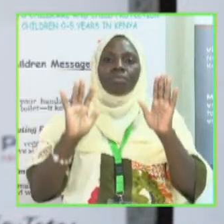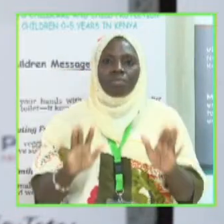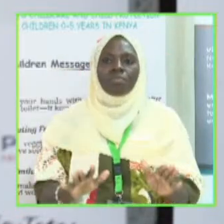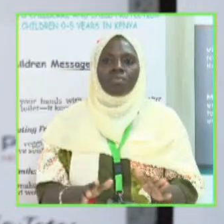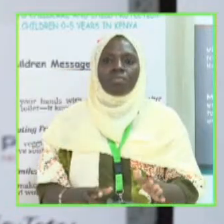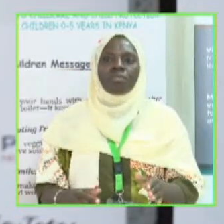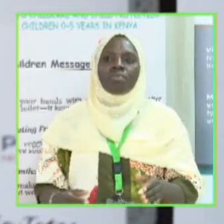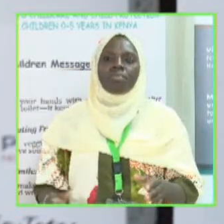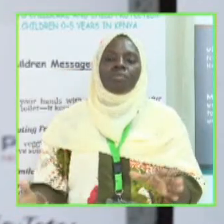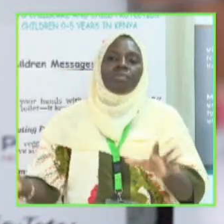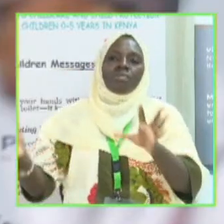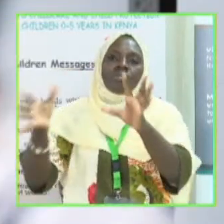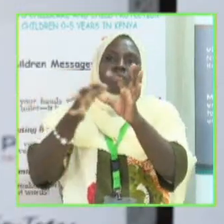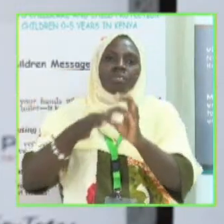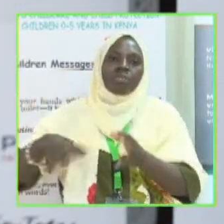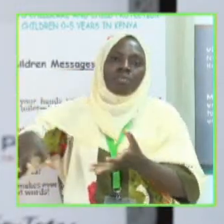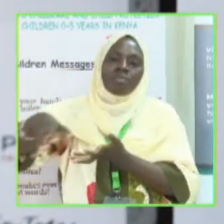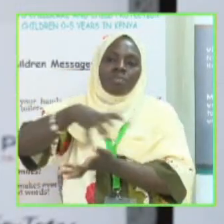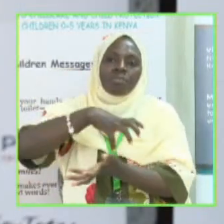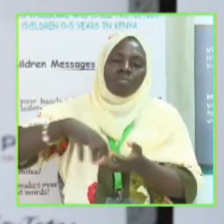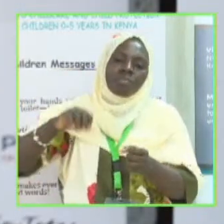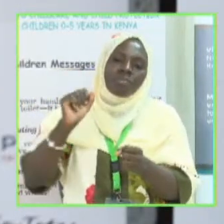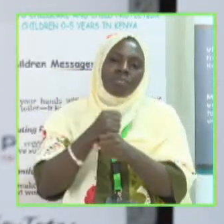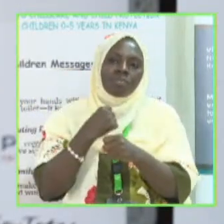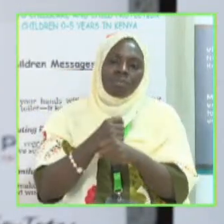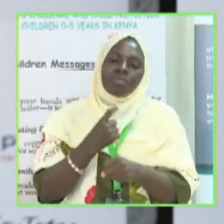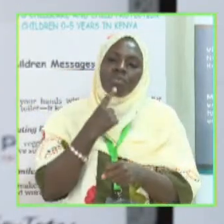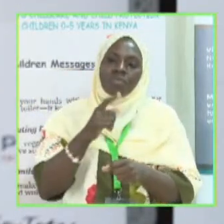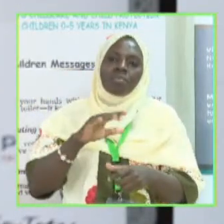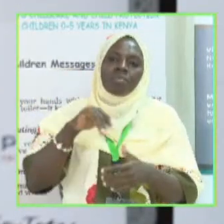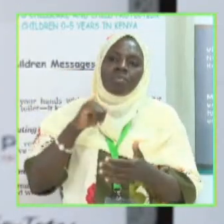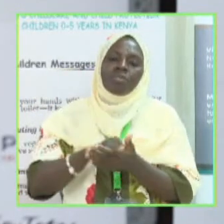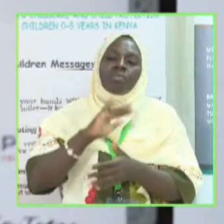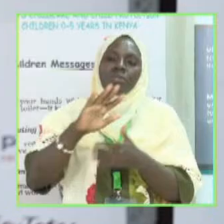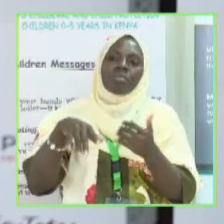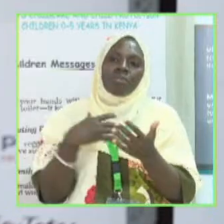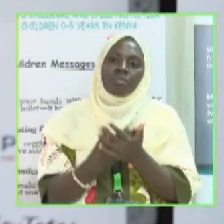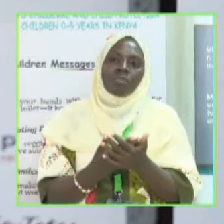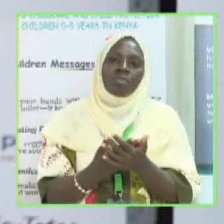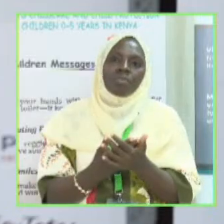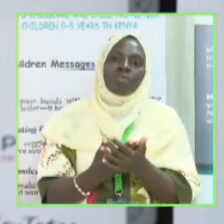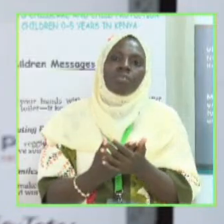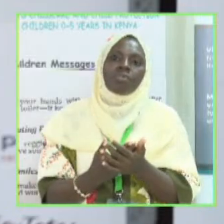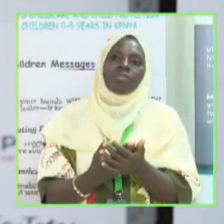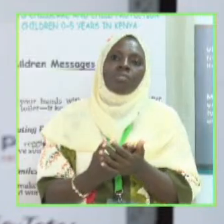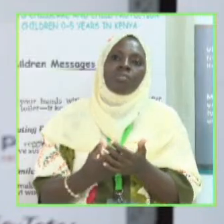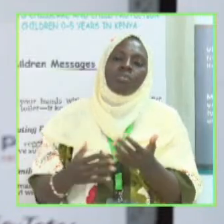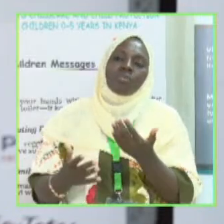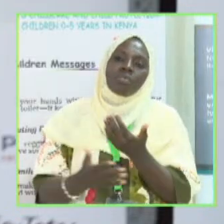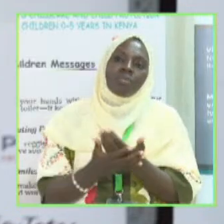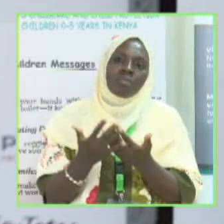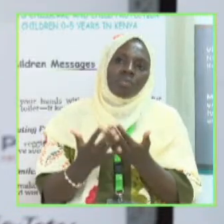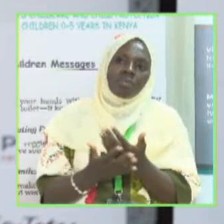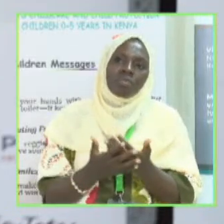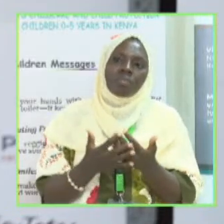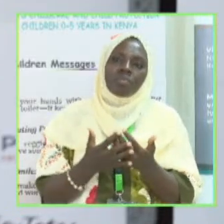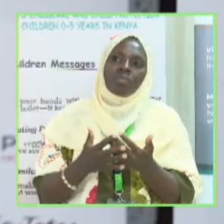policy framework to ensure that all the nurturing care components are taken care of. We need to have a